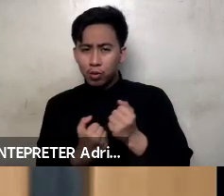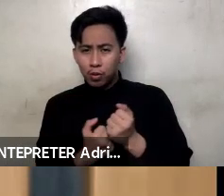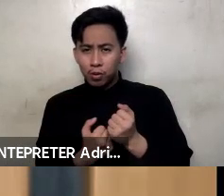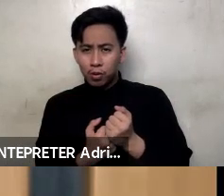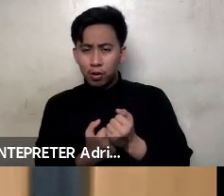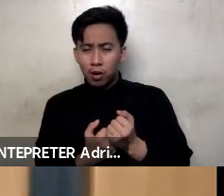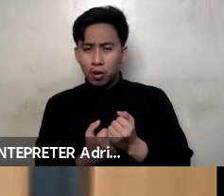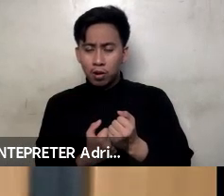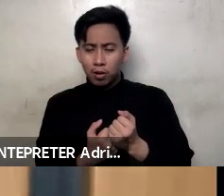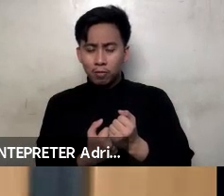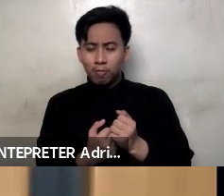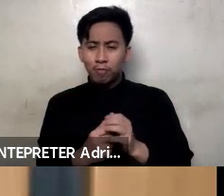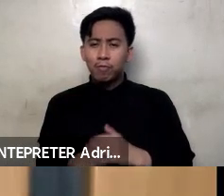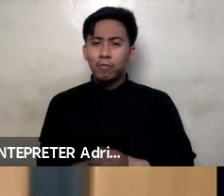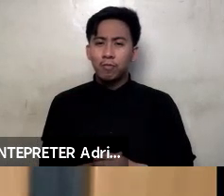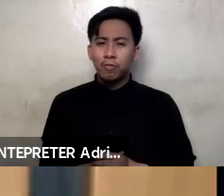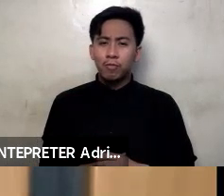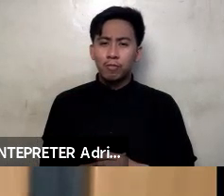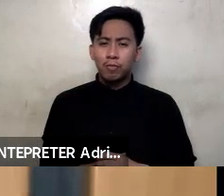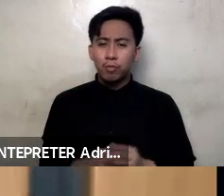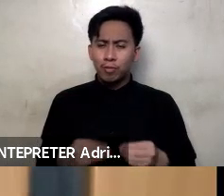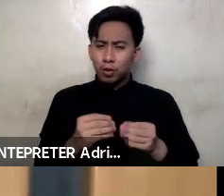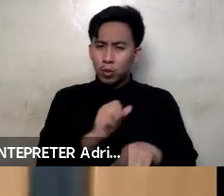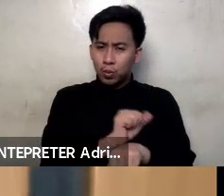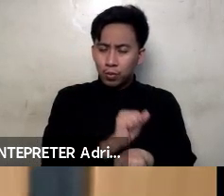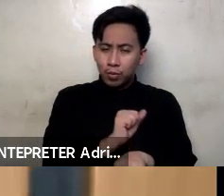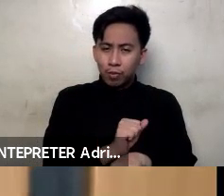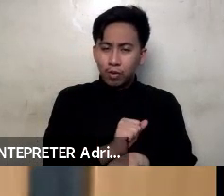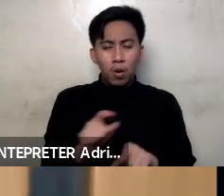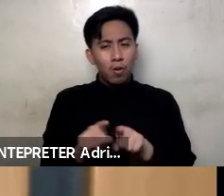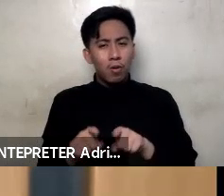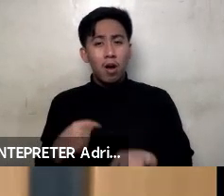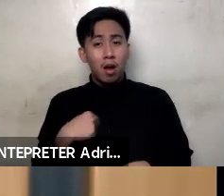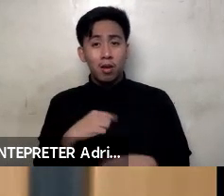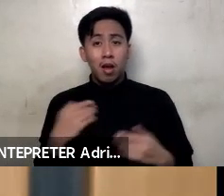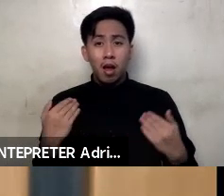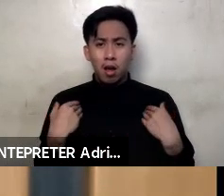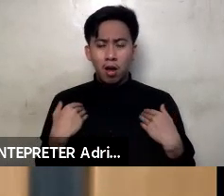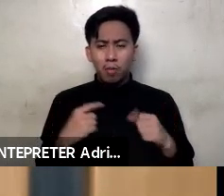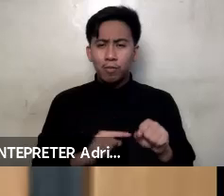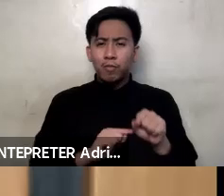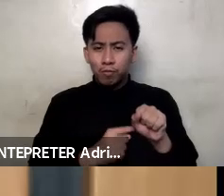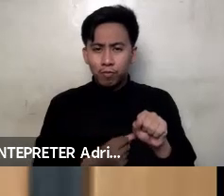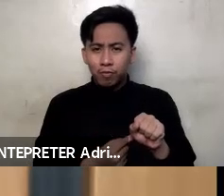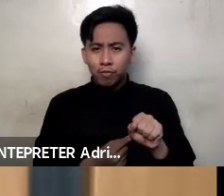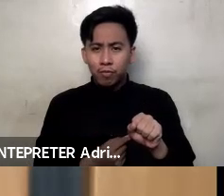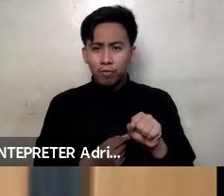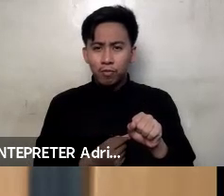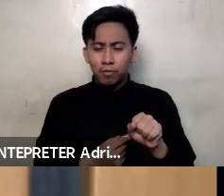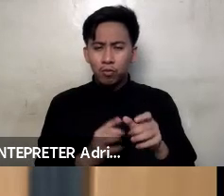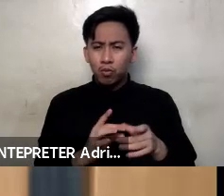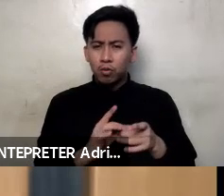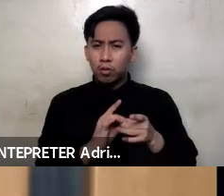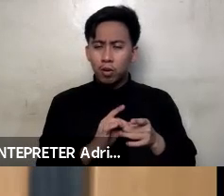under job order contracts. We also initiated another initiatives related to our nutrition programs.